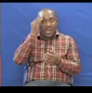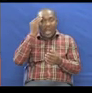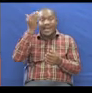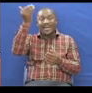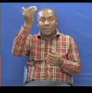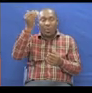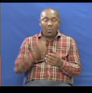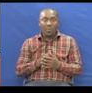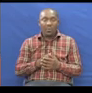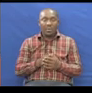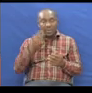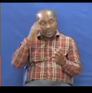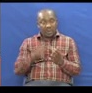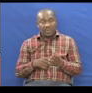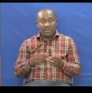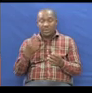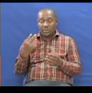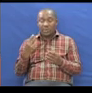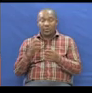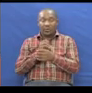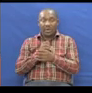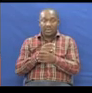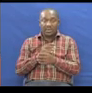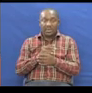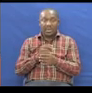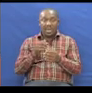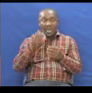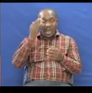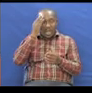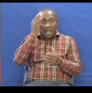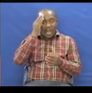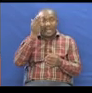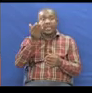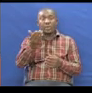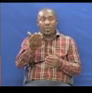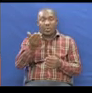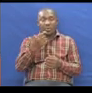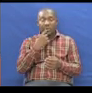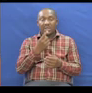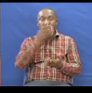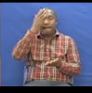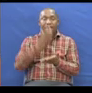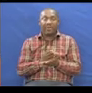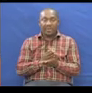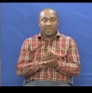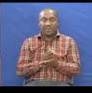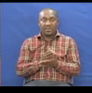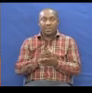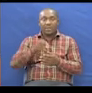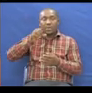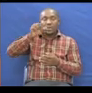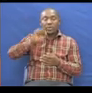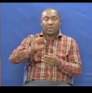factorizing gives you two factors which are identical, we call it a perfect square. So